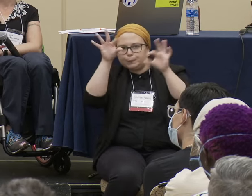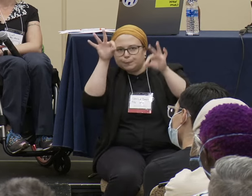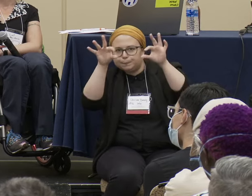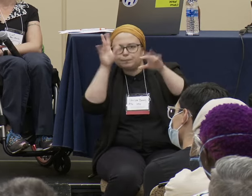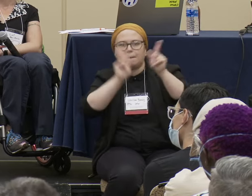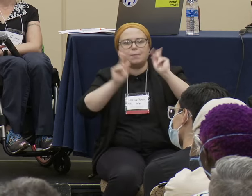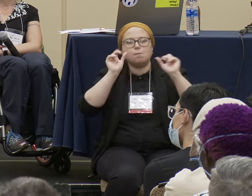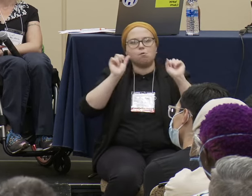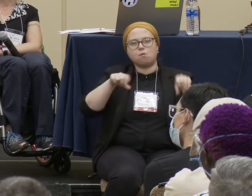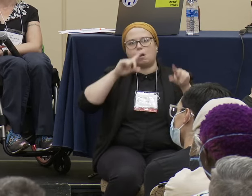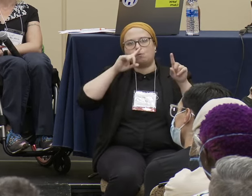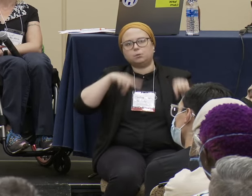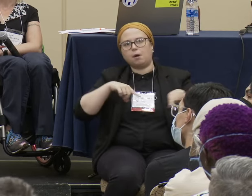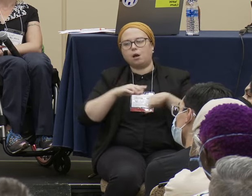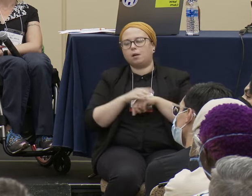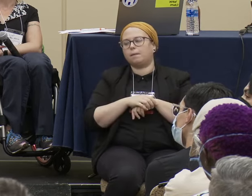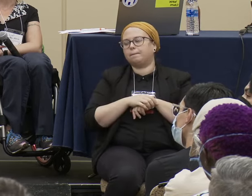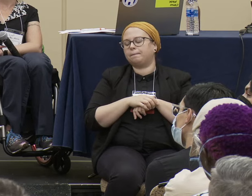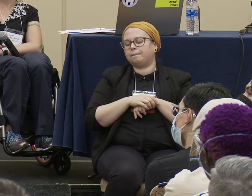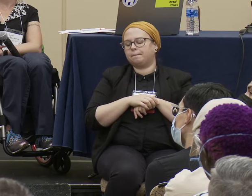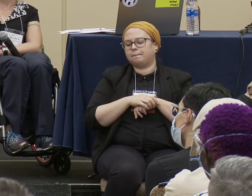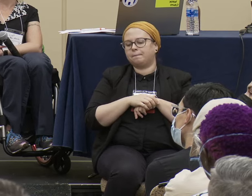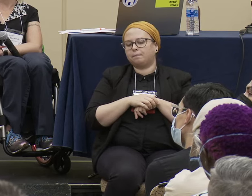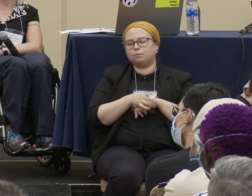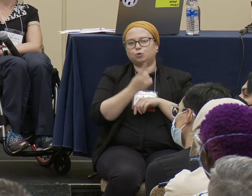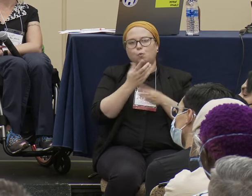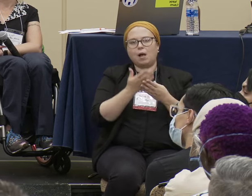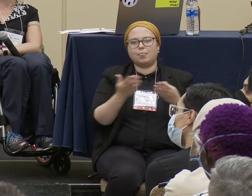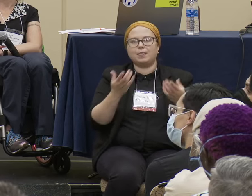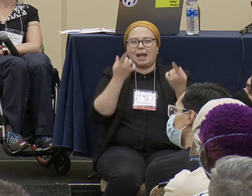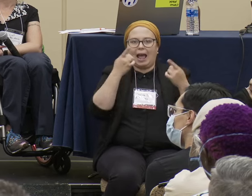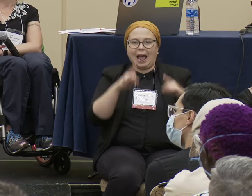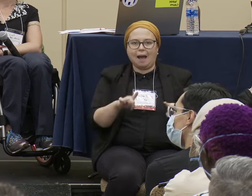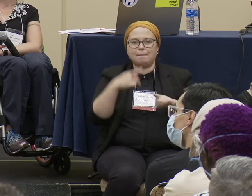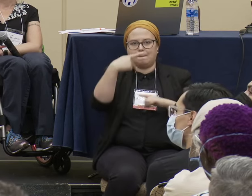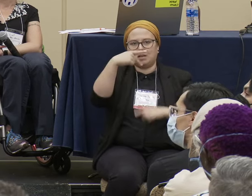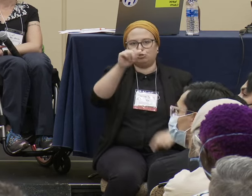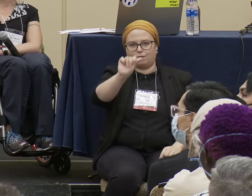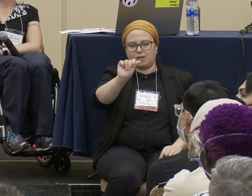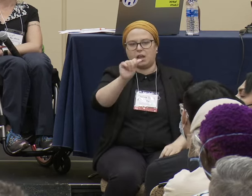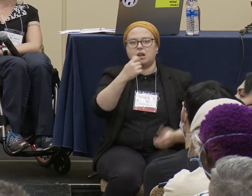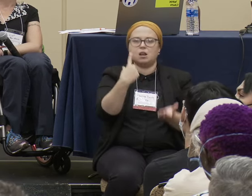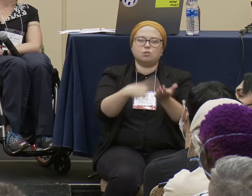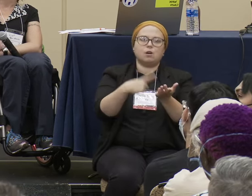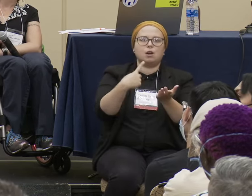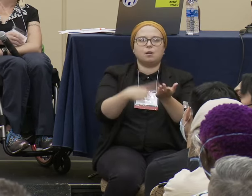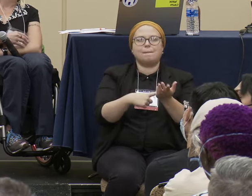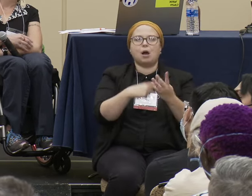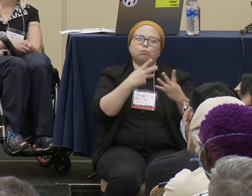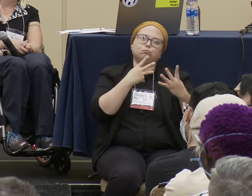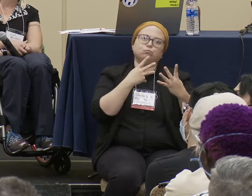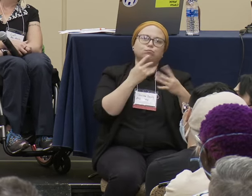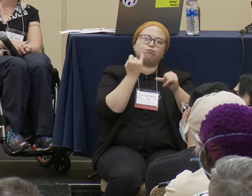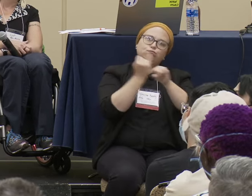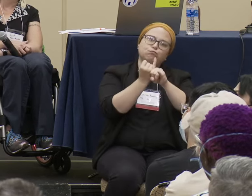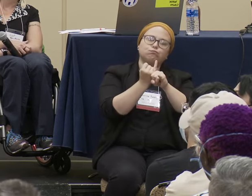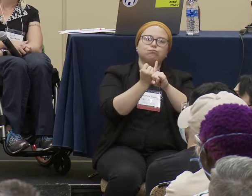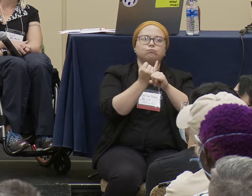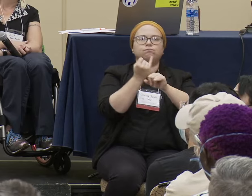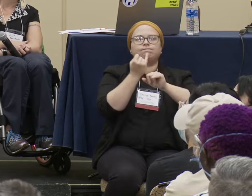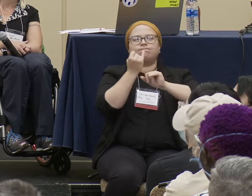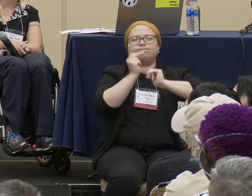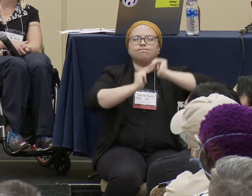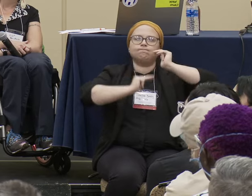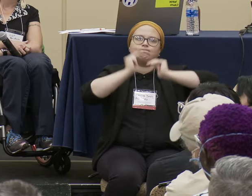to them. So one of the things that's happened in Pennsylvania, talking about carceral spaces, is that they,